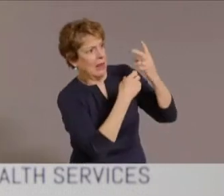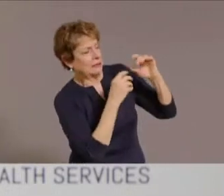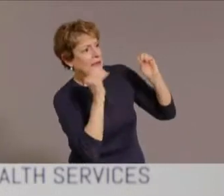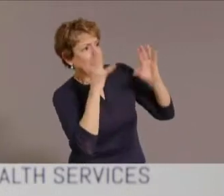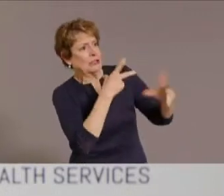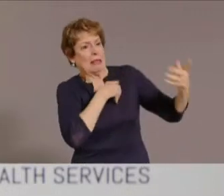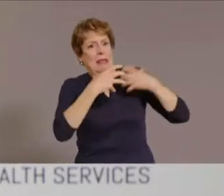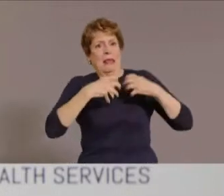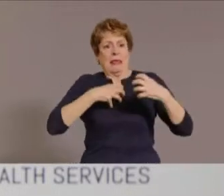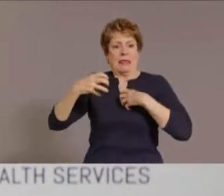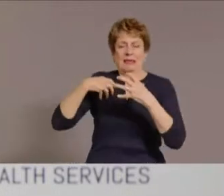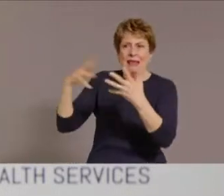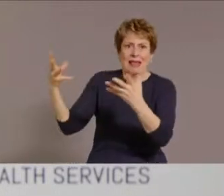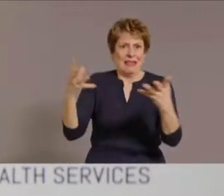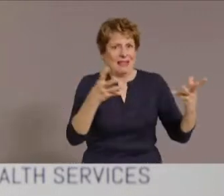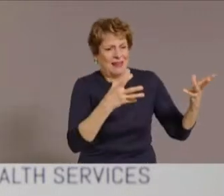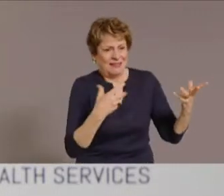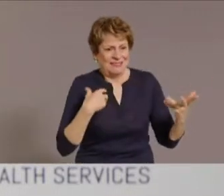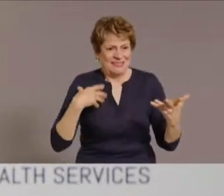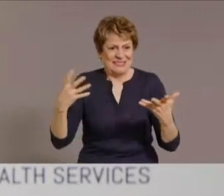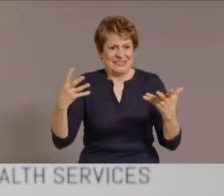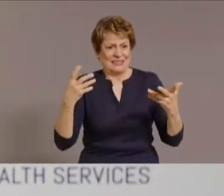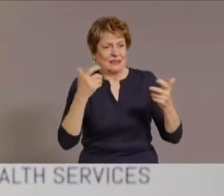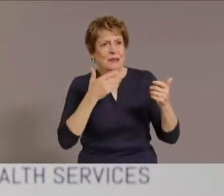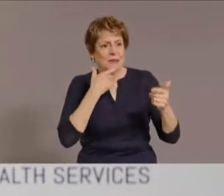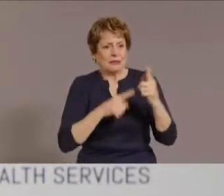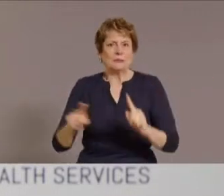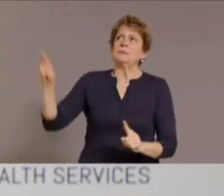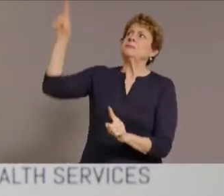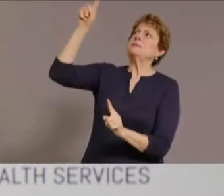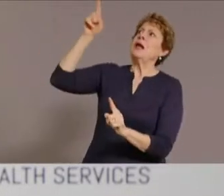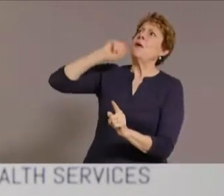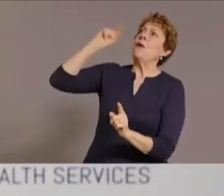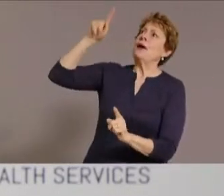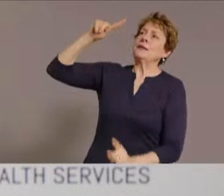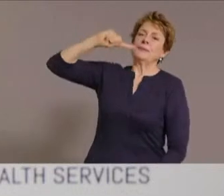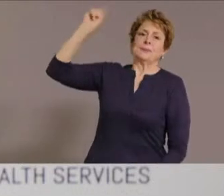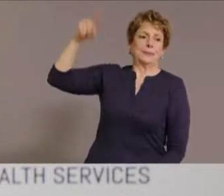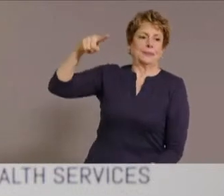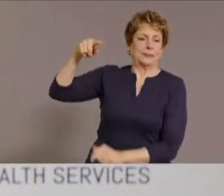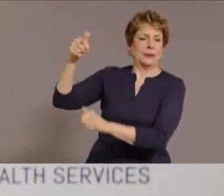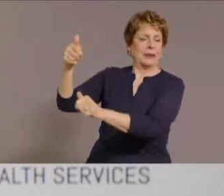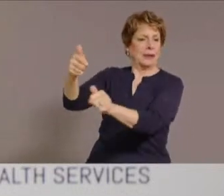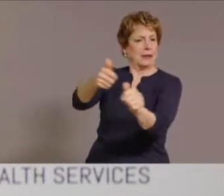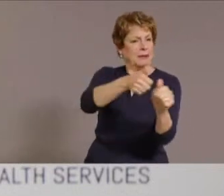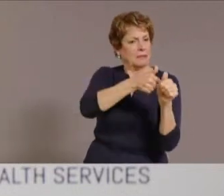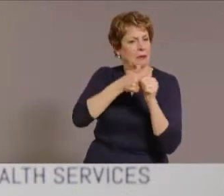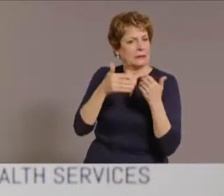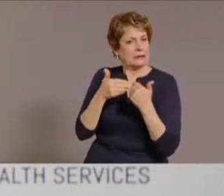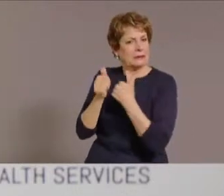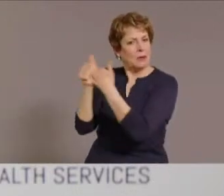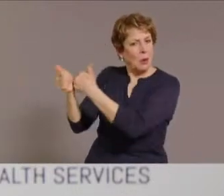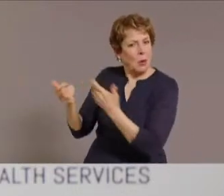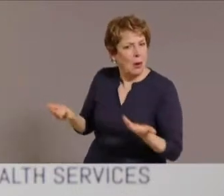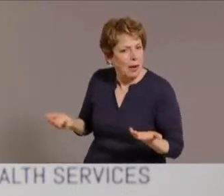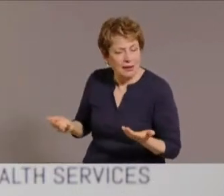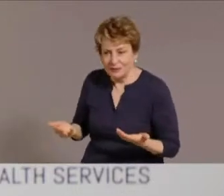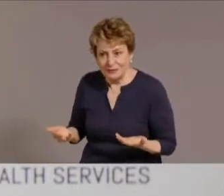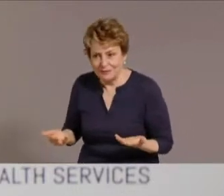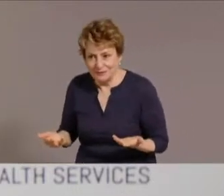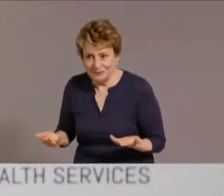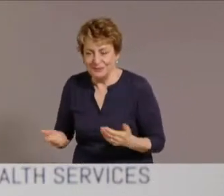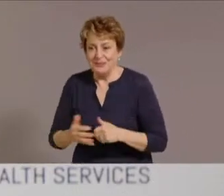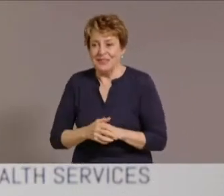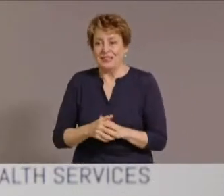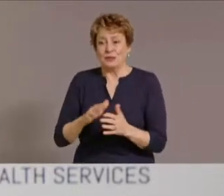not health CDC recommendations? You know, I think that the school boards have to make a